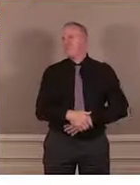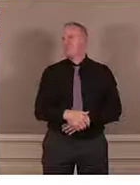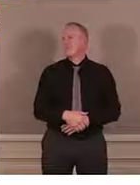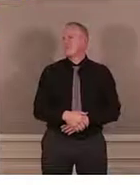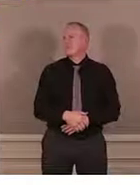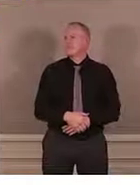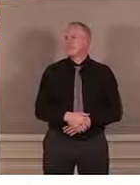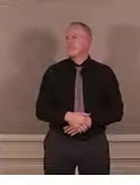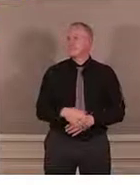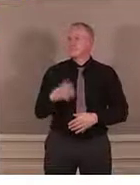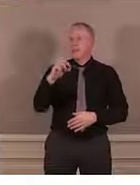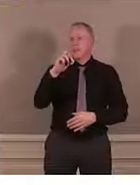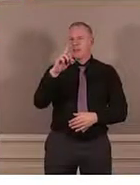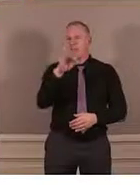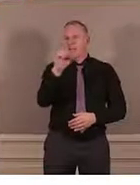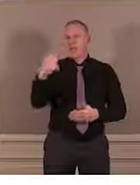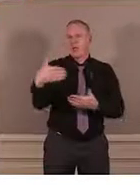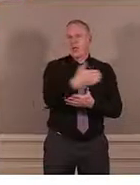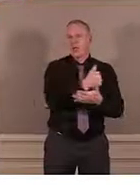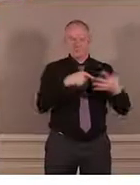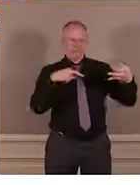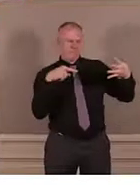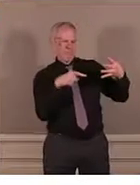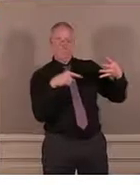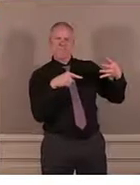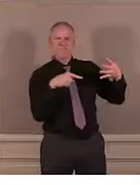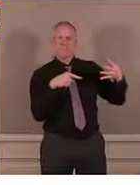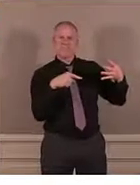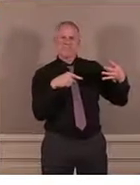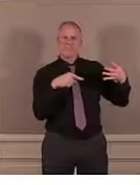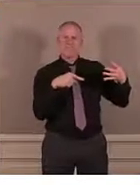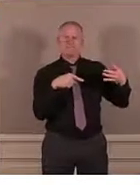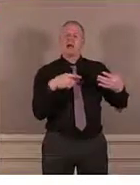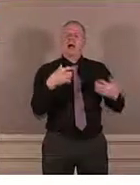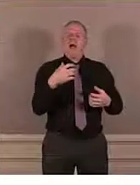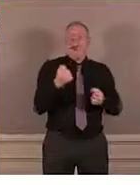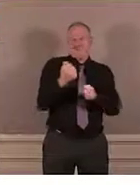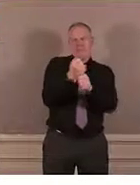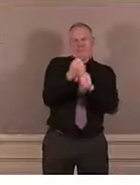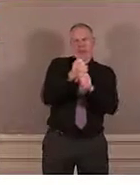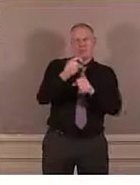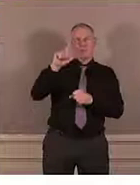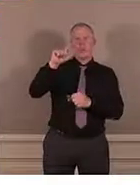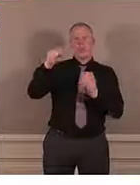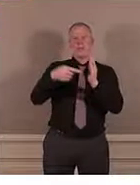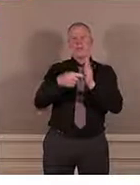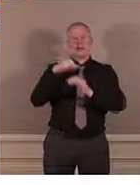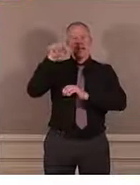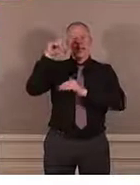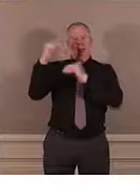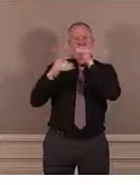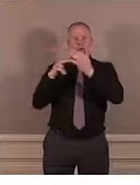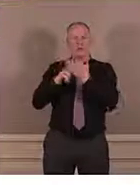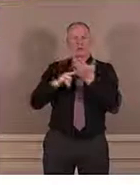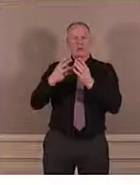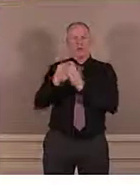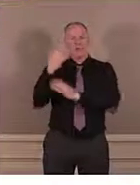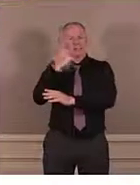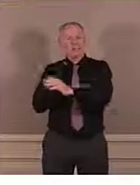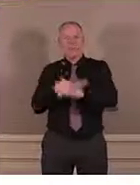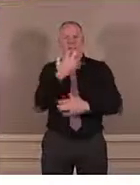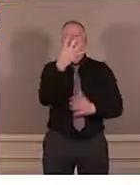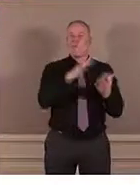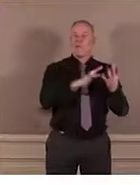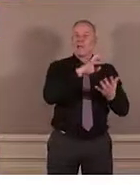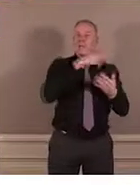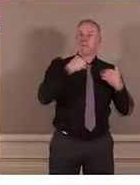In terms of the data that we also collated, we think there's about 20,000 adult users with disabilities. 59% are male,